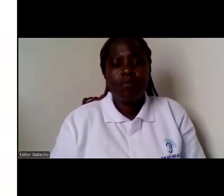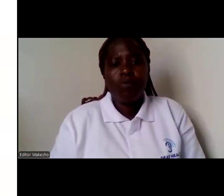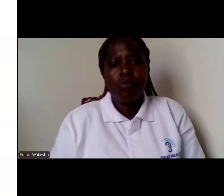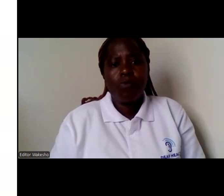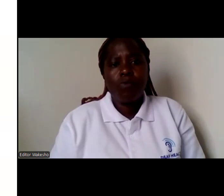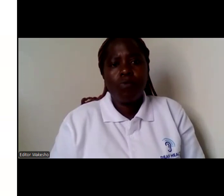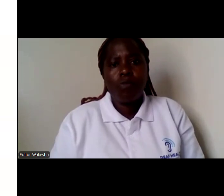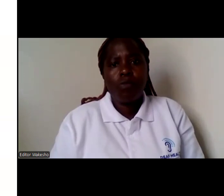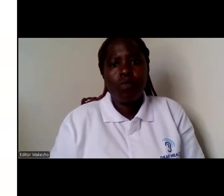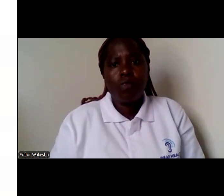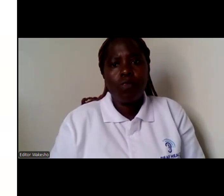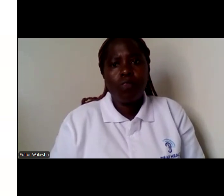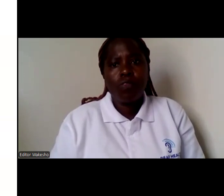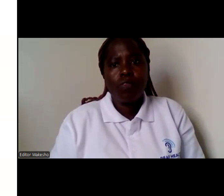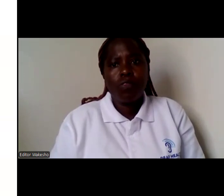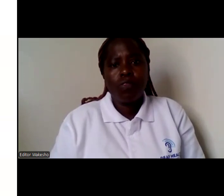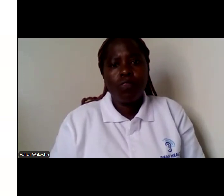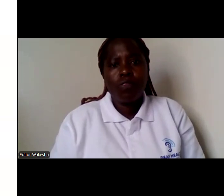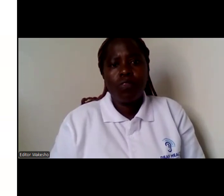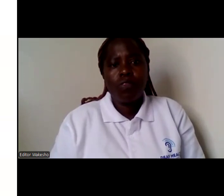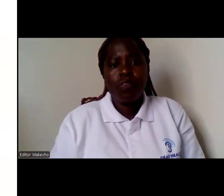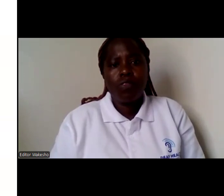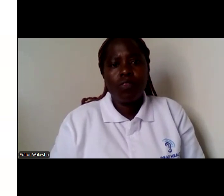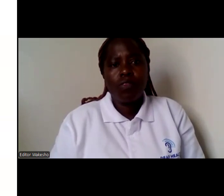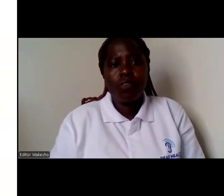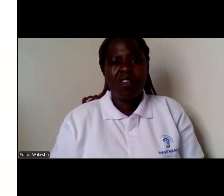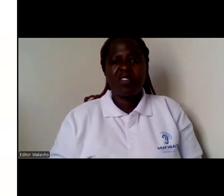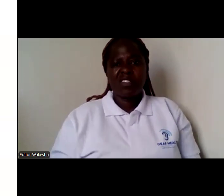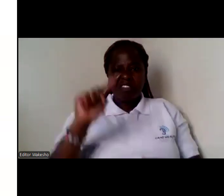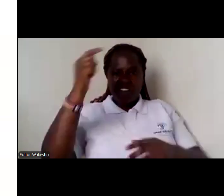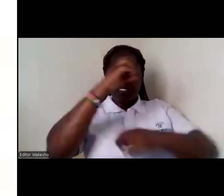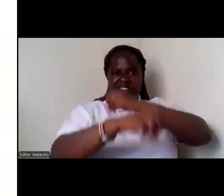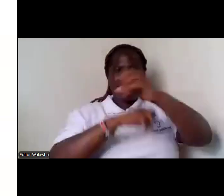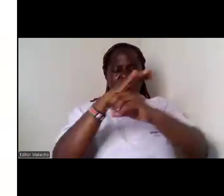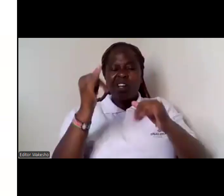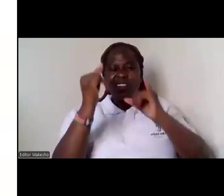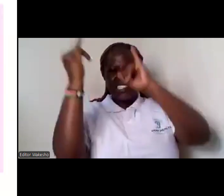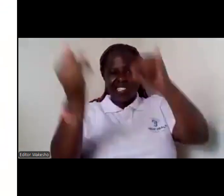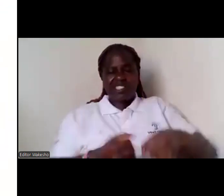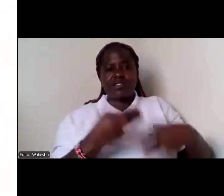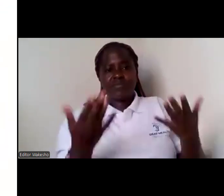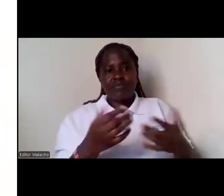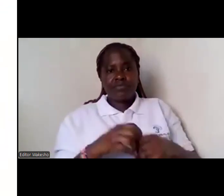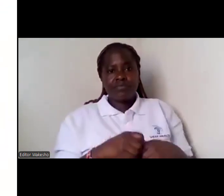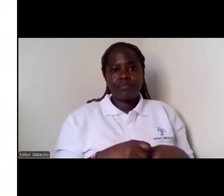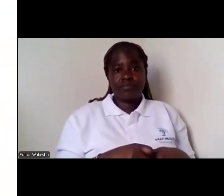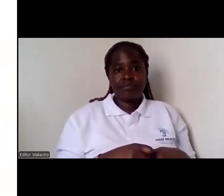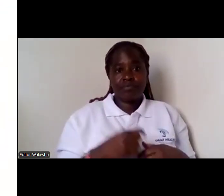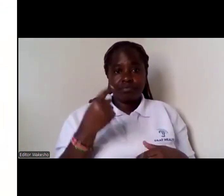Yes, thank you. Yeah, it was just an introduction. I was mentioning